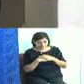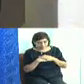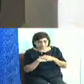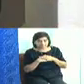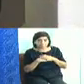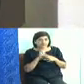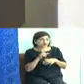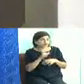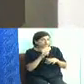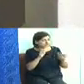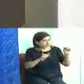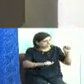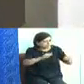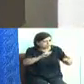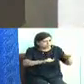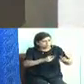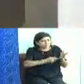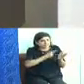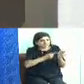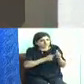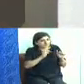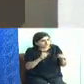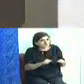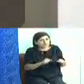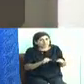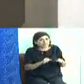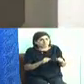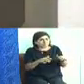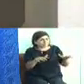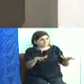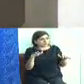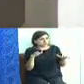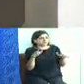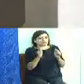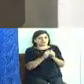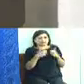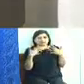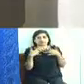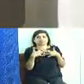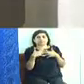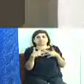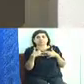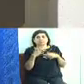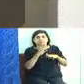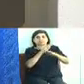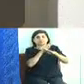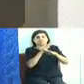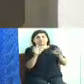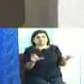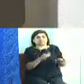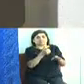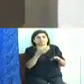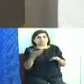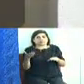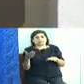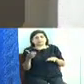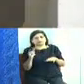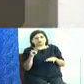That uncertainty sometimes can paralyze us with fear and just keep us from doing anything at